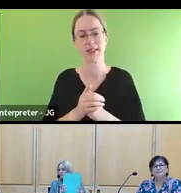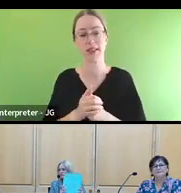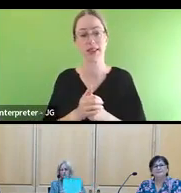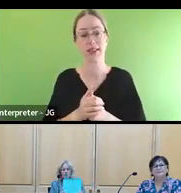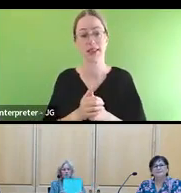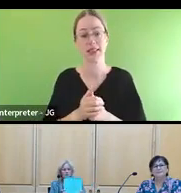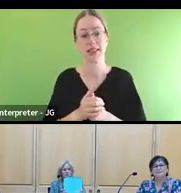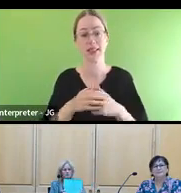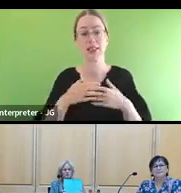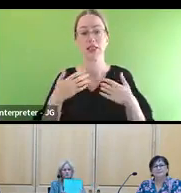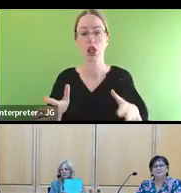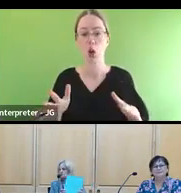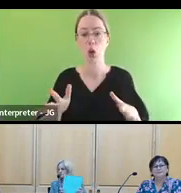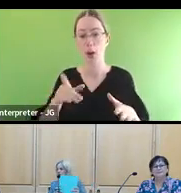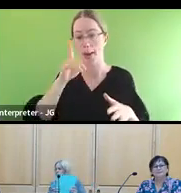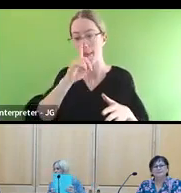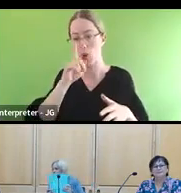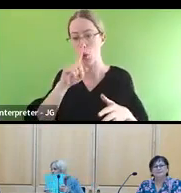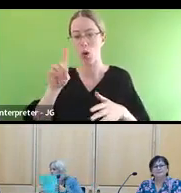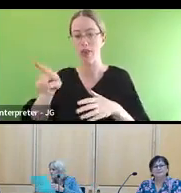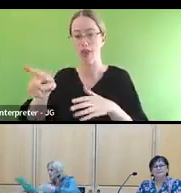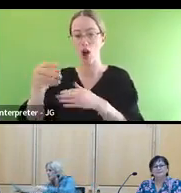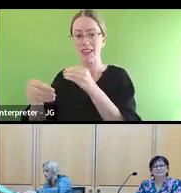in the office, could you please